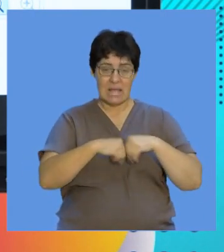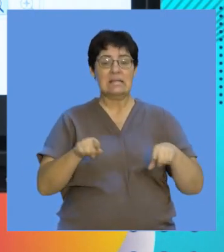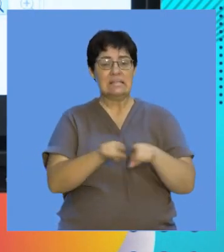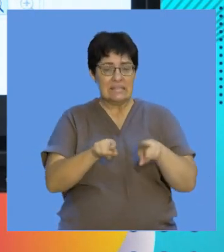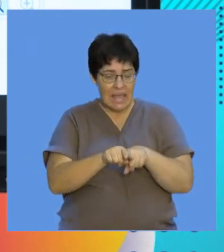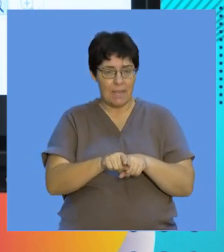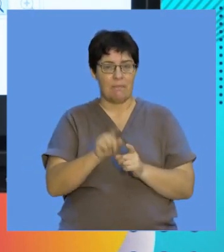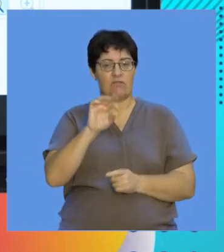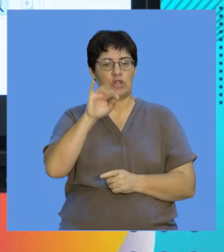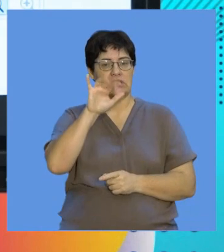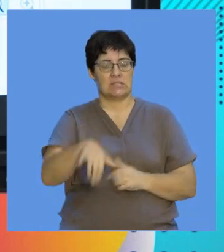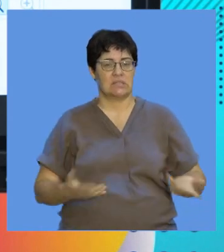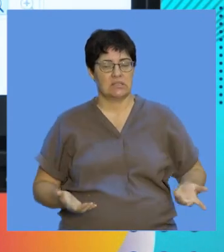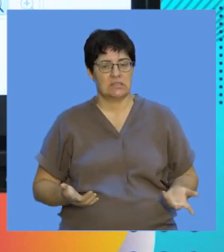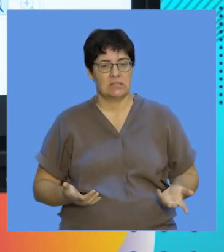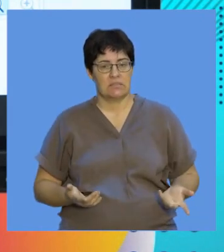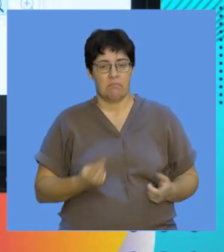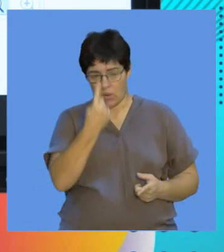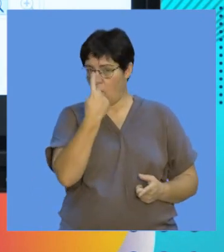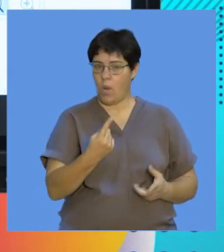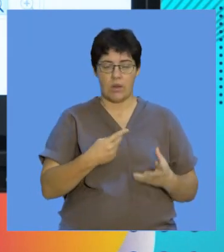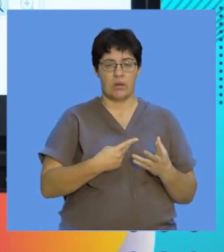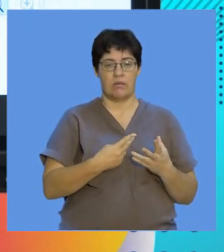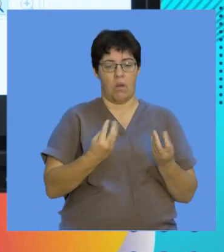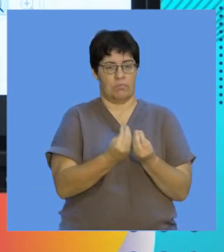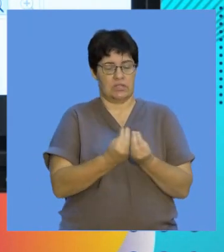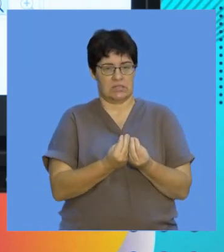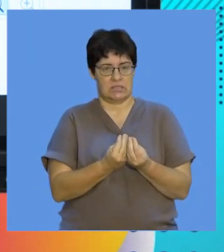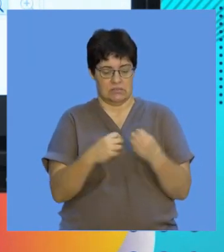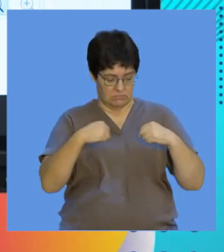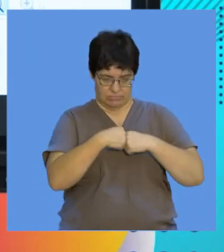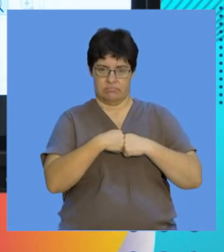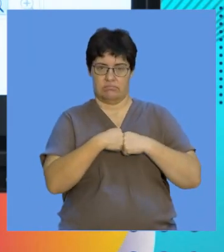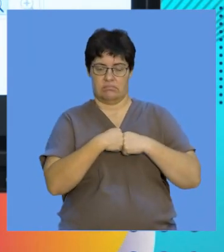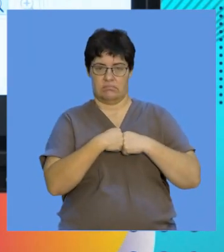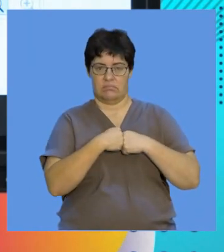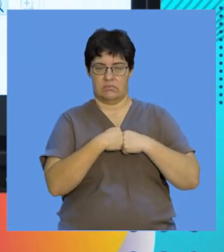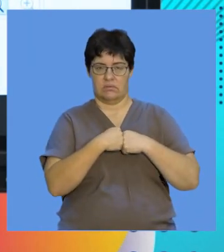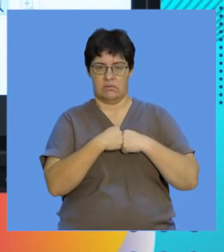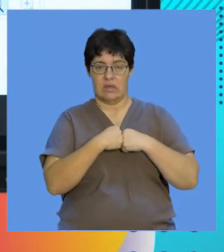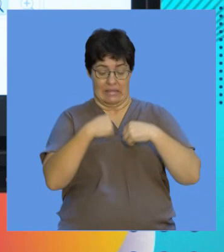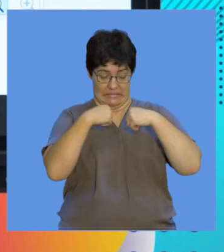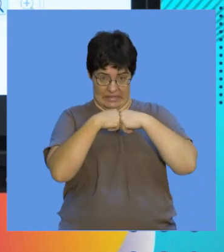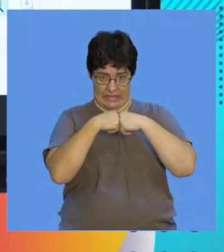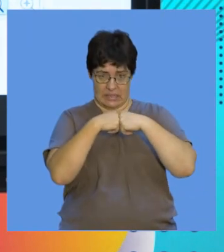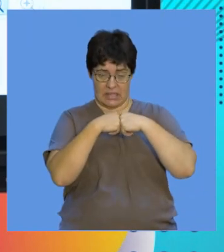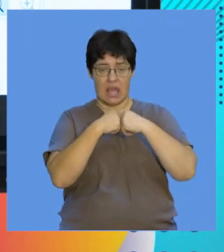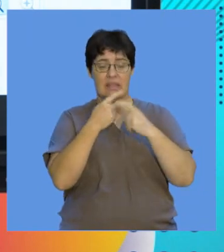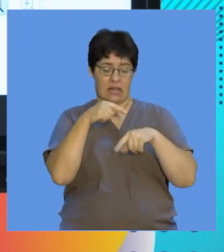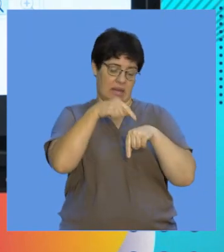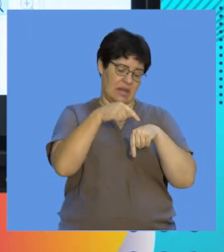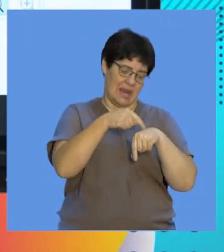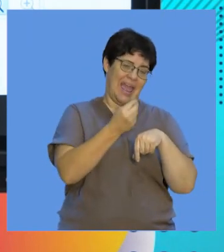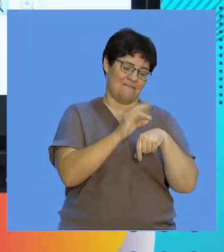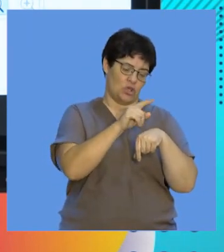velocity. They're one object. I can't have them stick together and then you tell me, well,